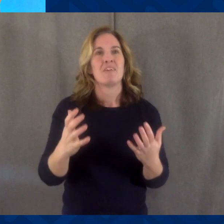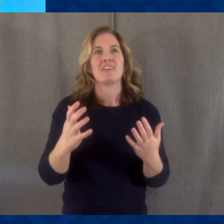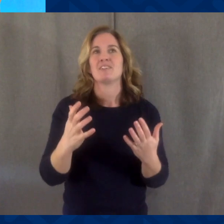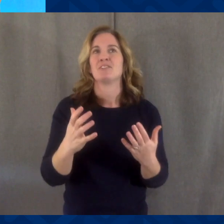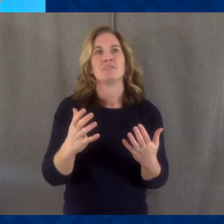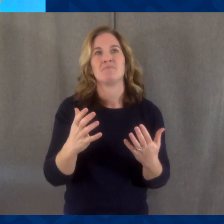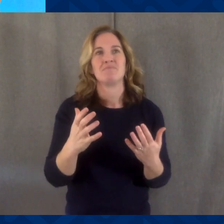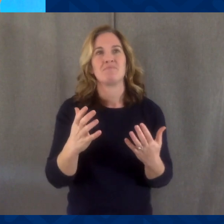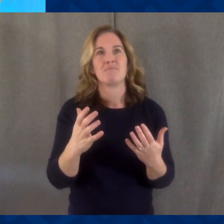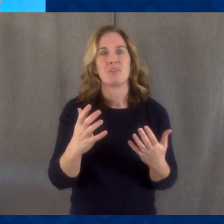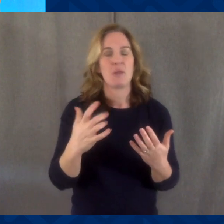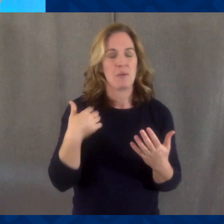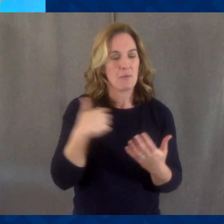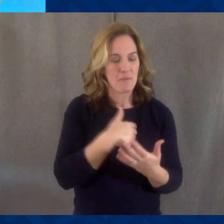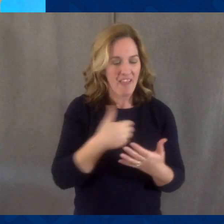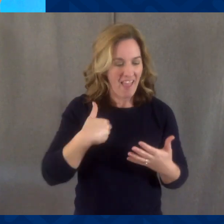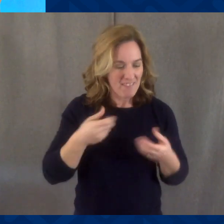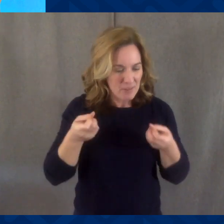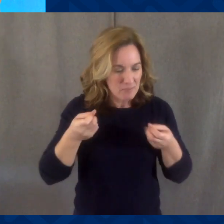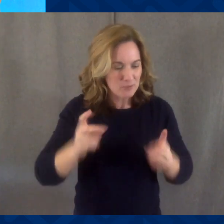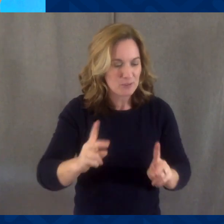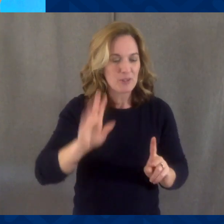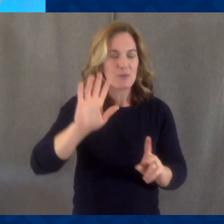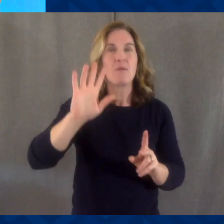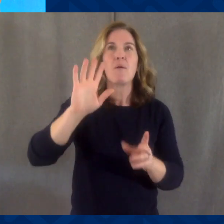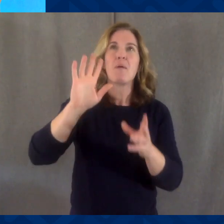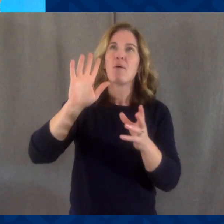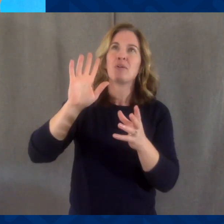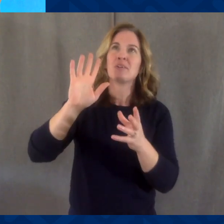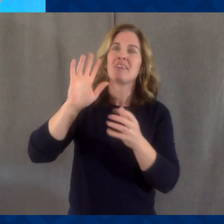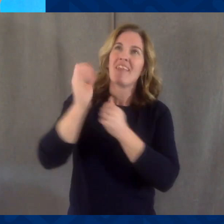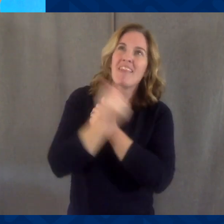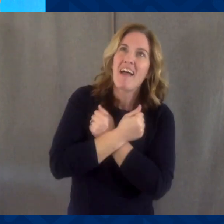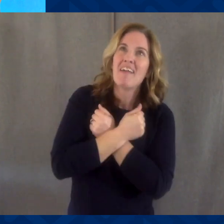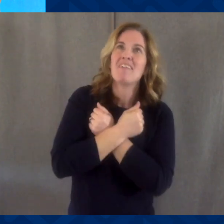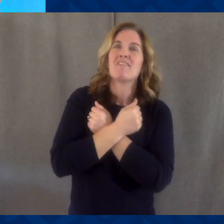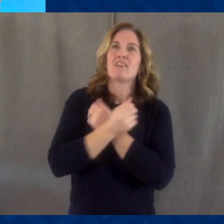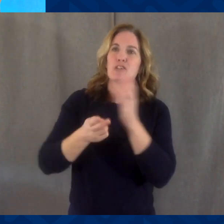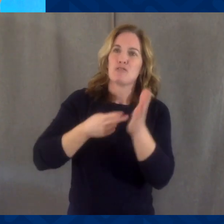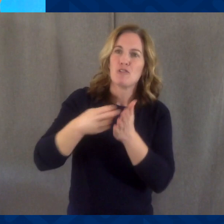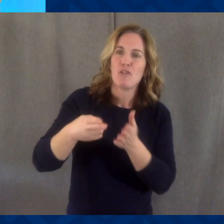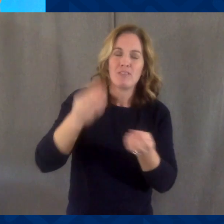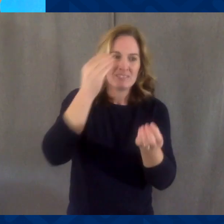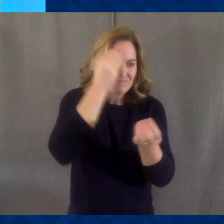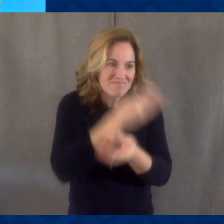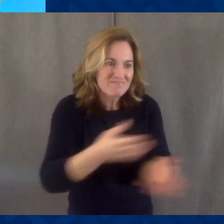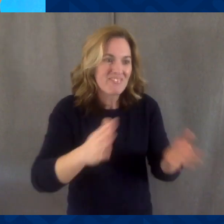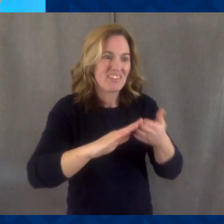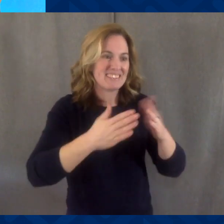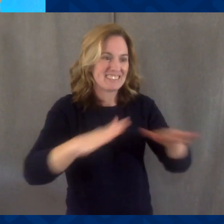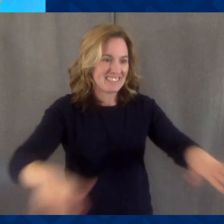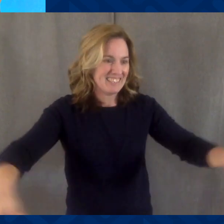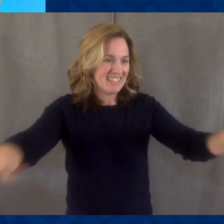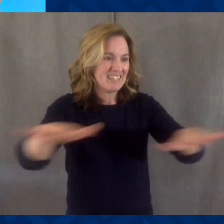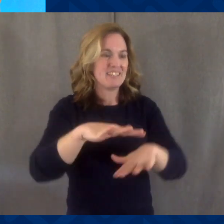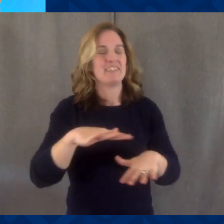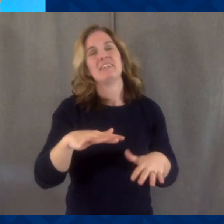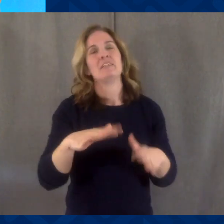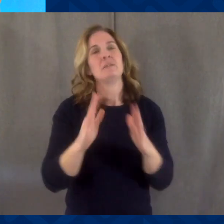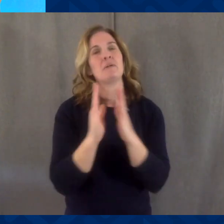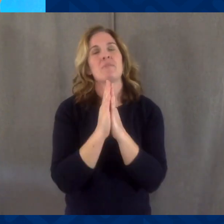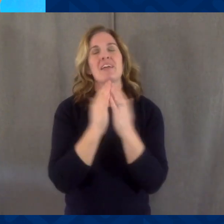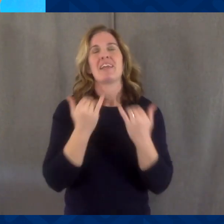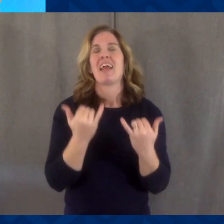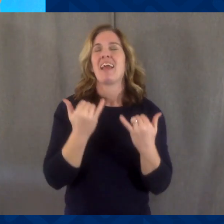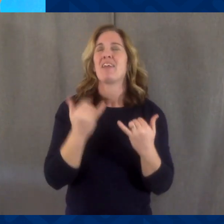to continue to spread your message of love and truth in our city. Lord, I pray right now that